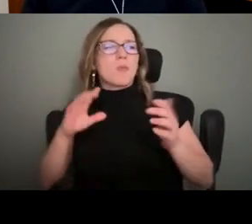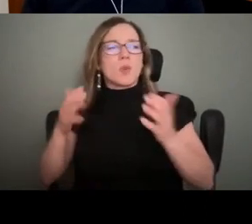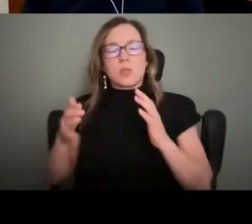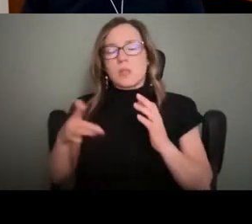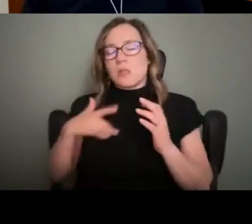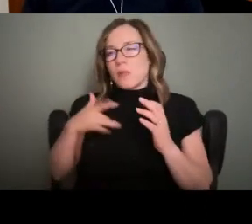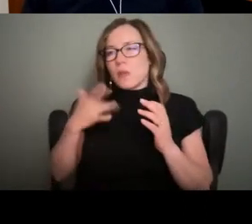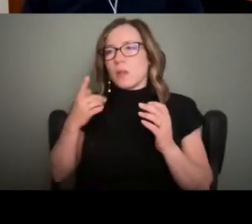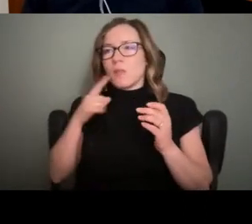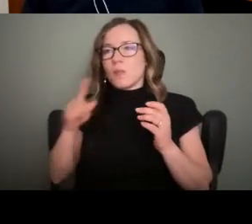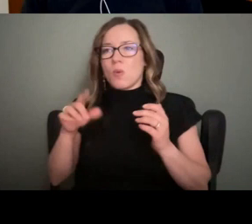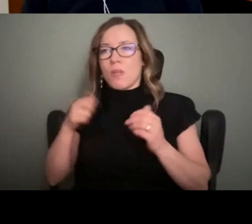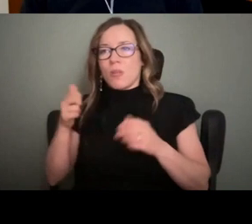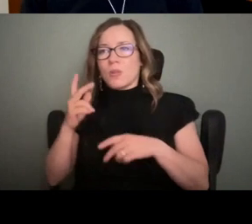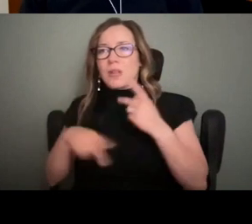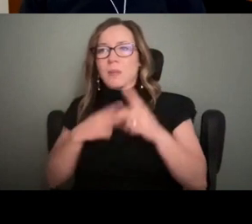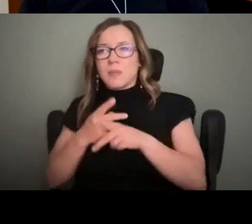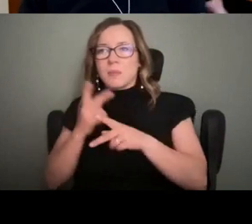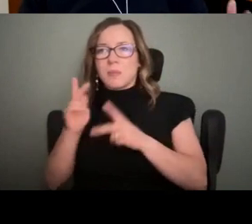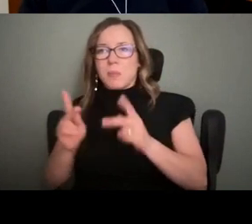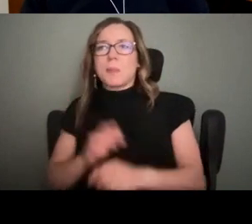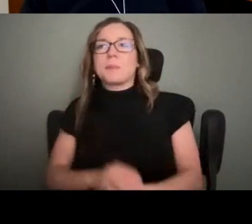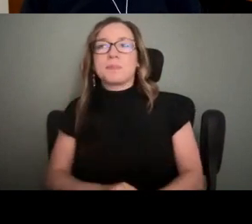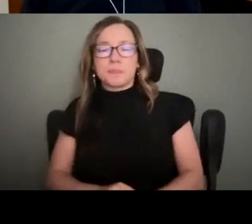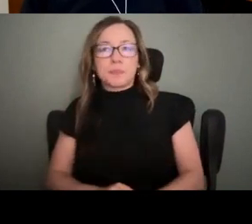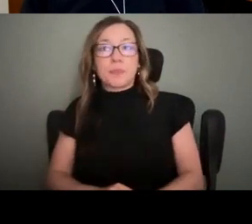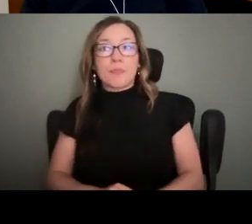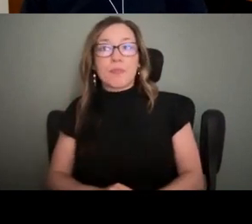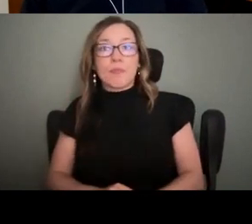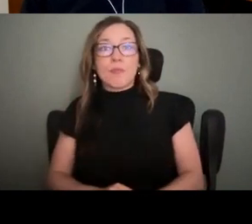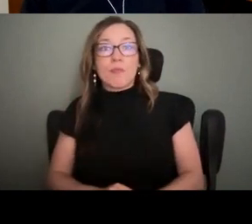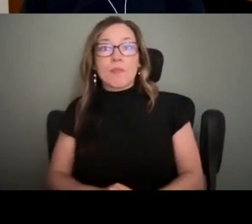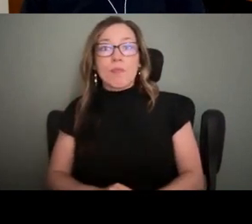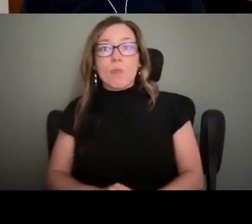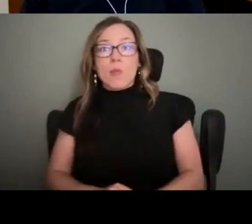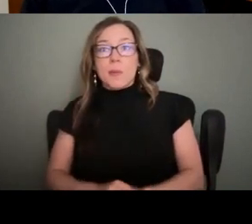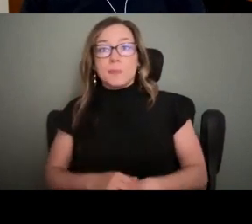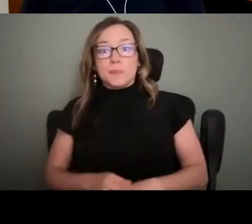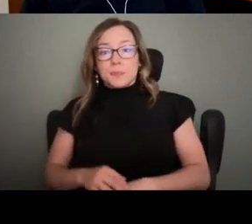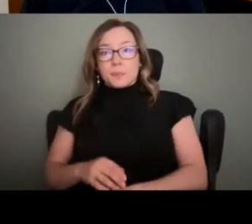for other types of people. In general, in terms of the language, I am